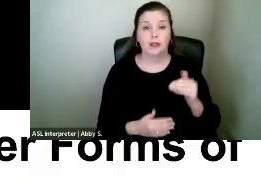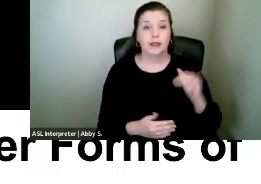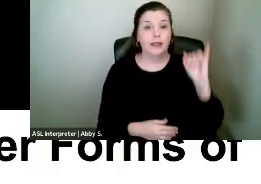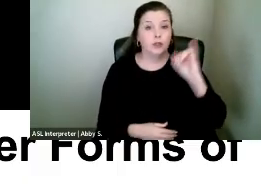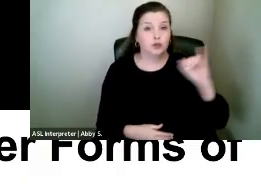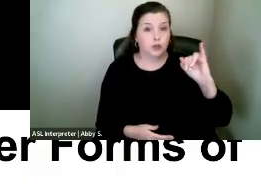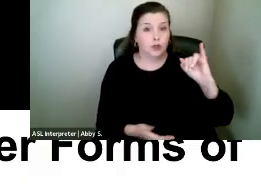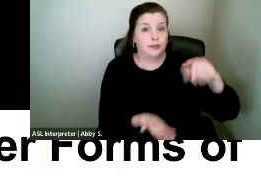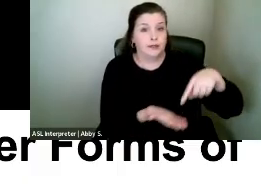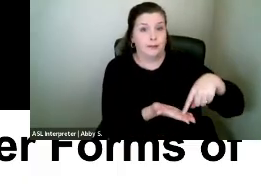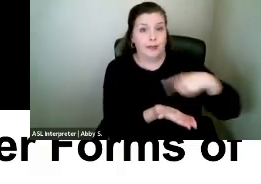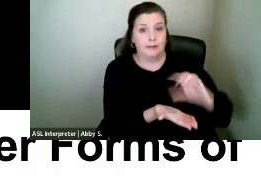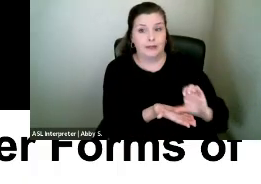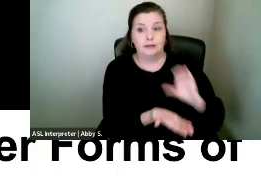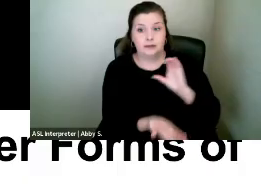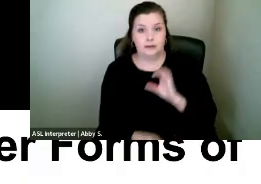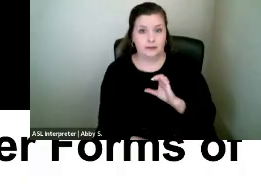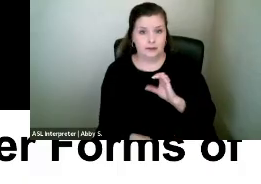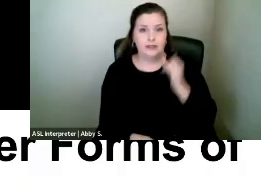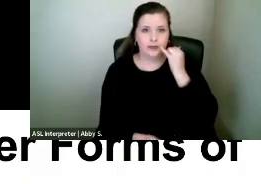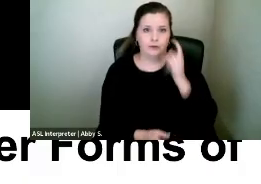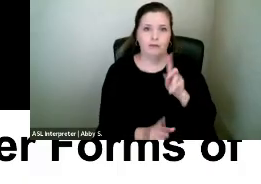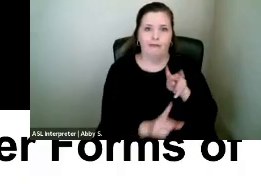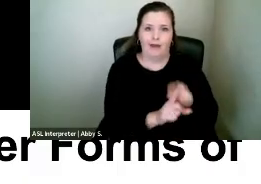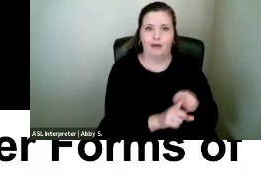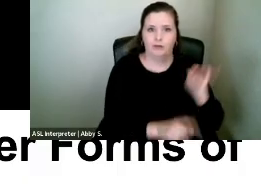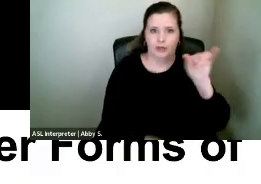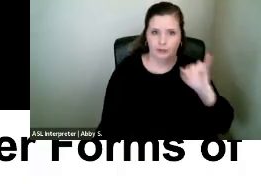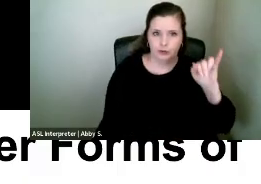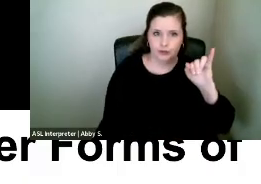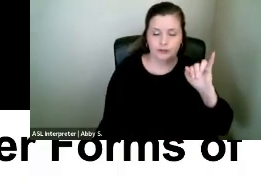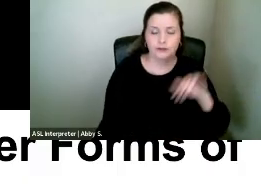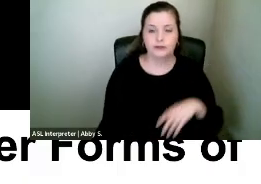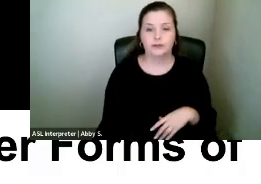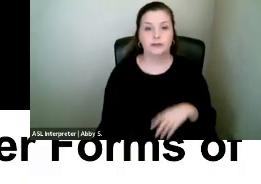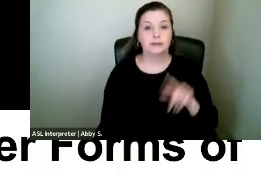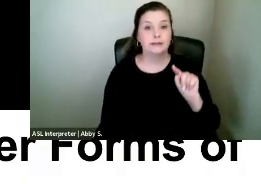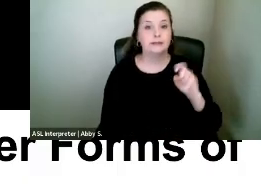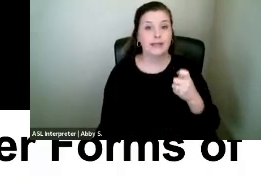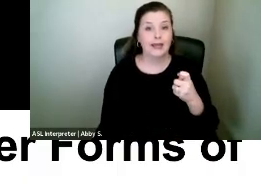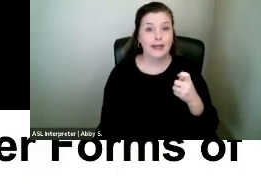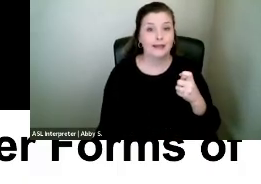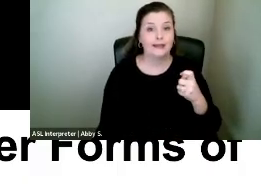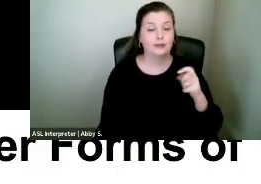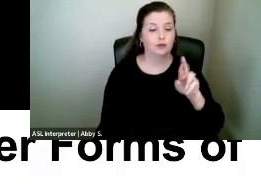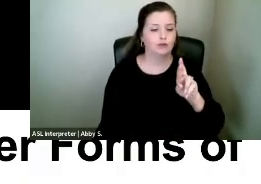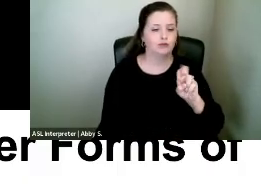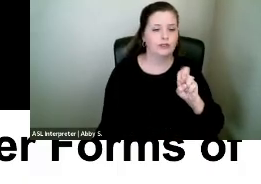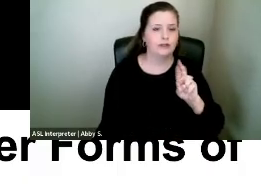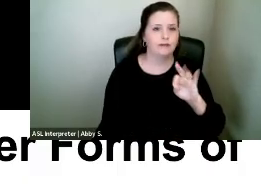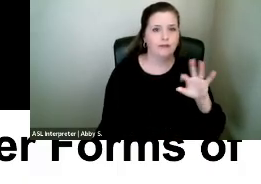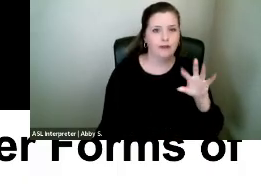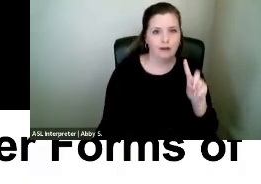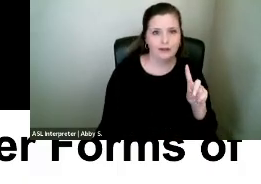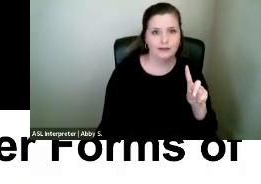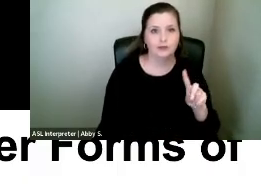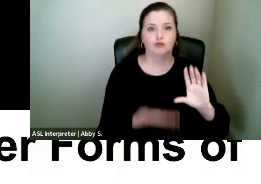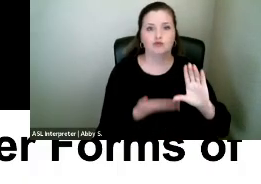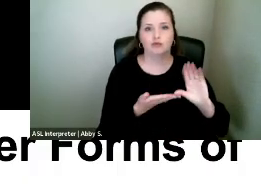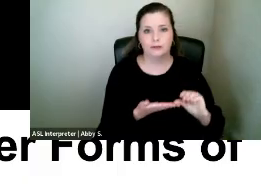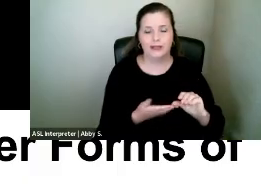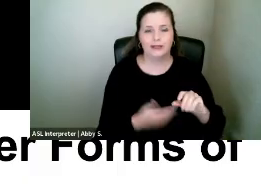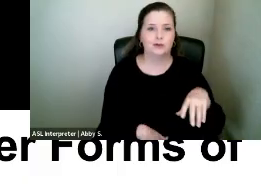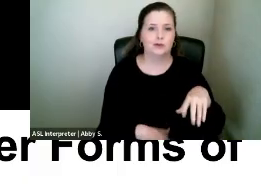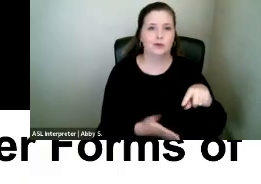an insurance claim after the disaster, any tax refunds, rebates, or reimbursements,